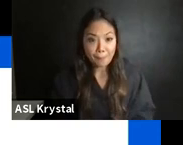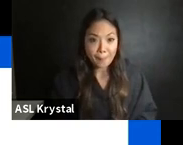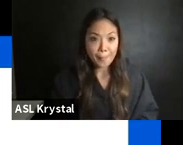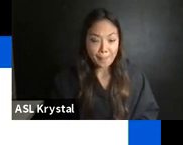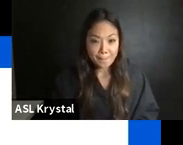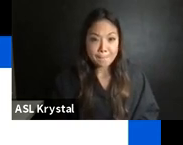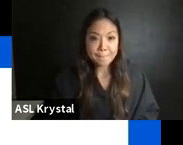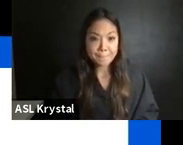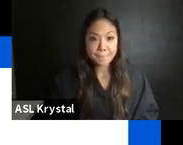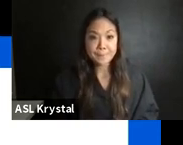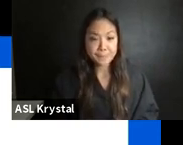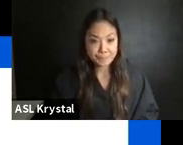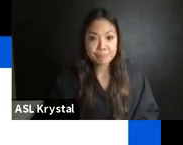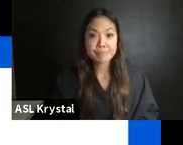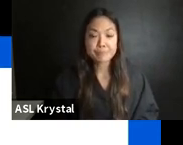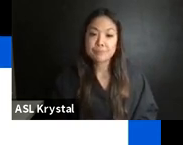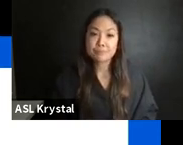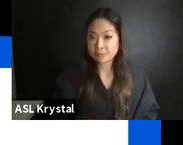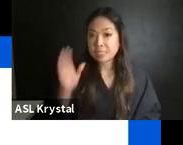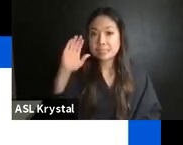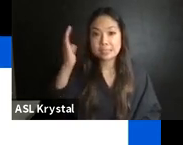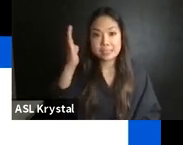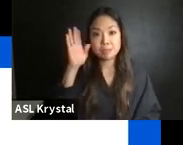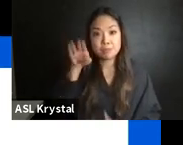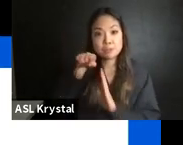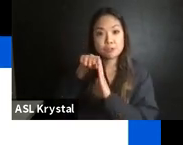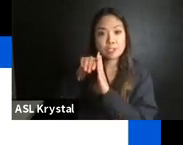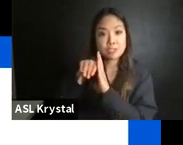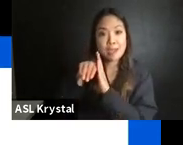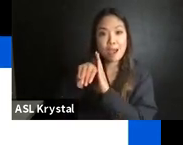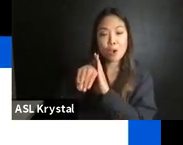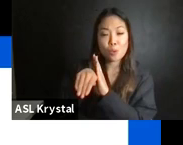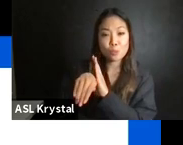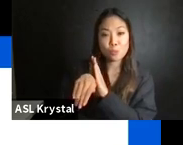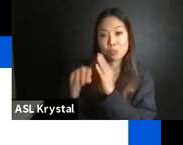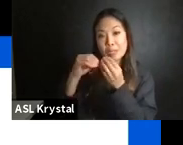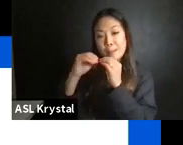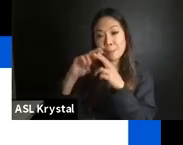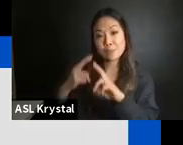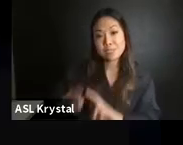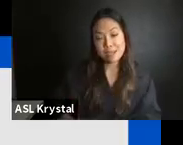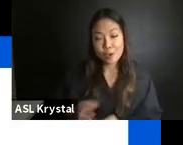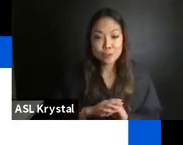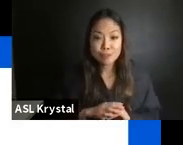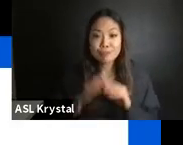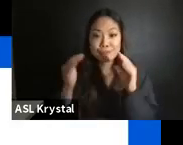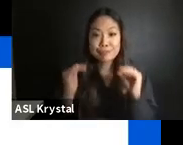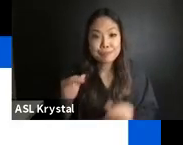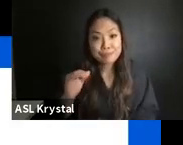and you can see it seems like it's trending down um next line jody